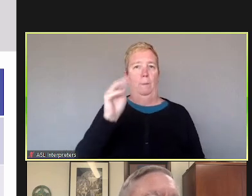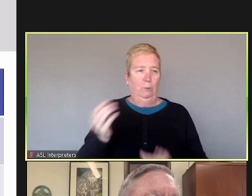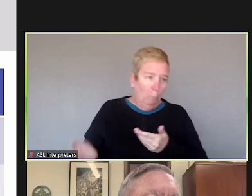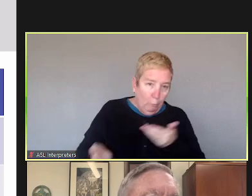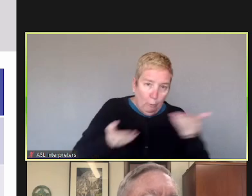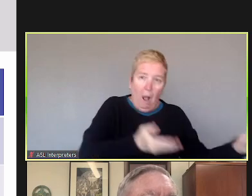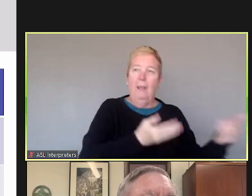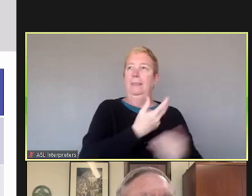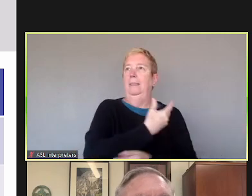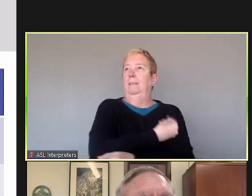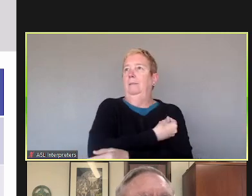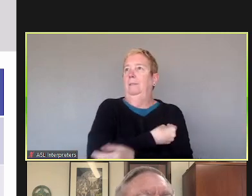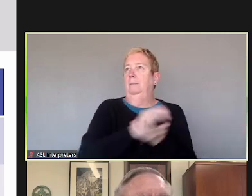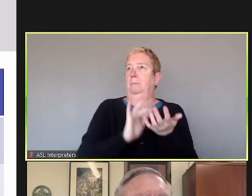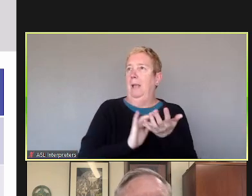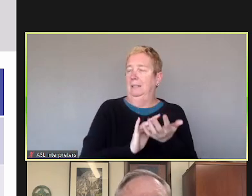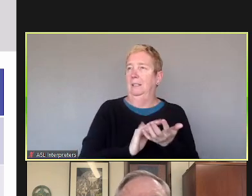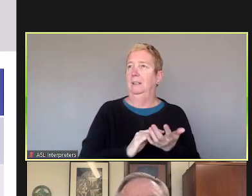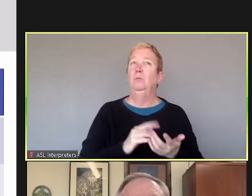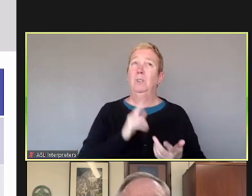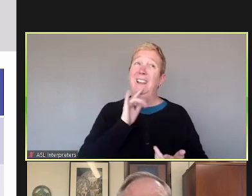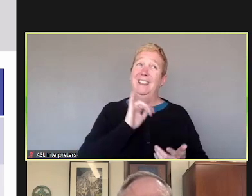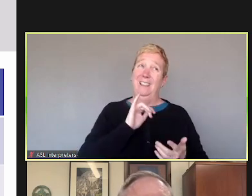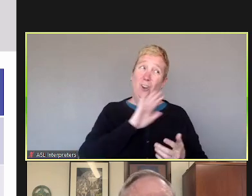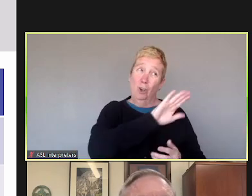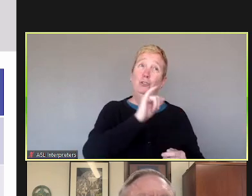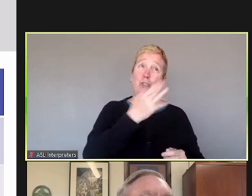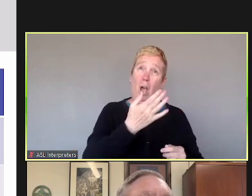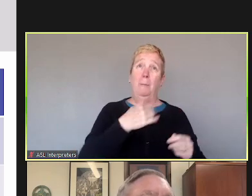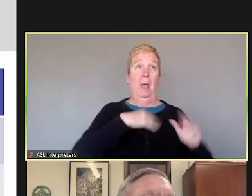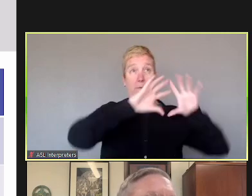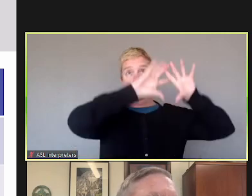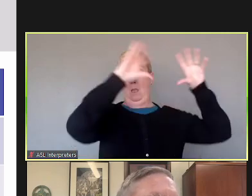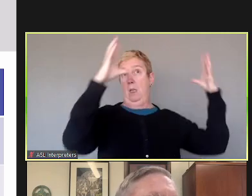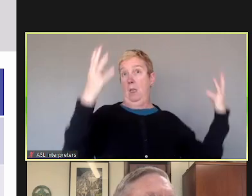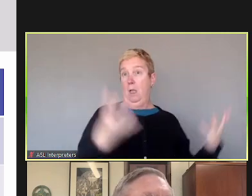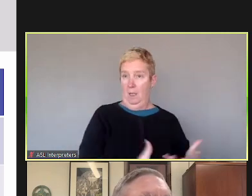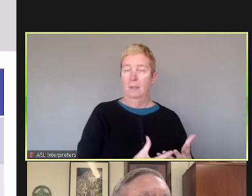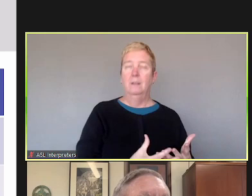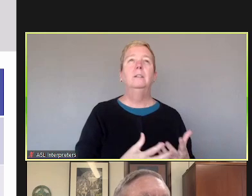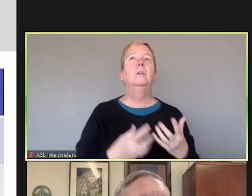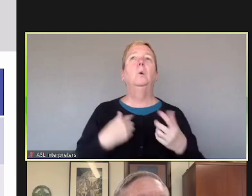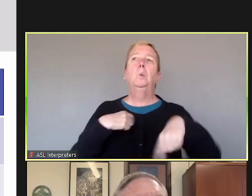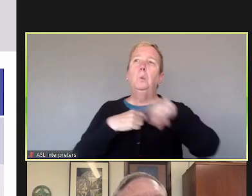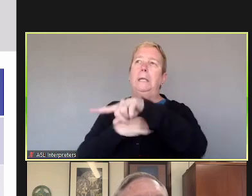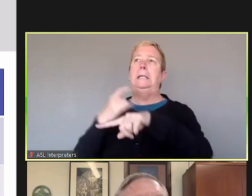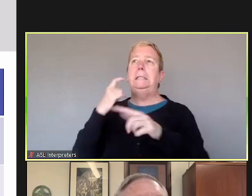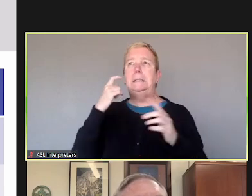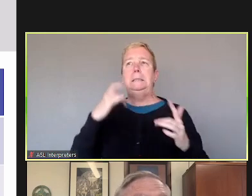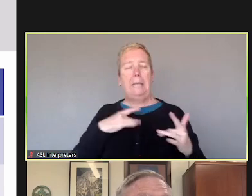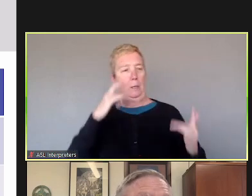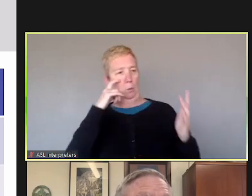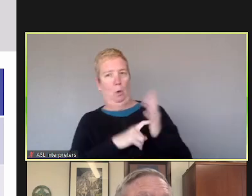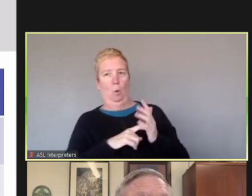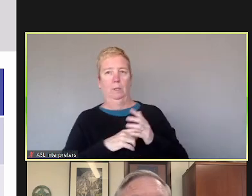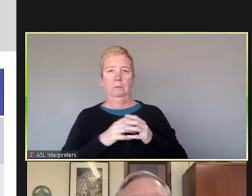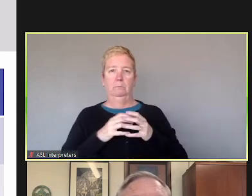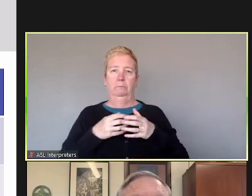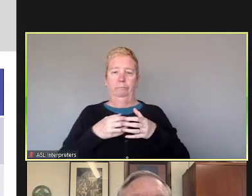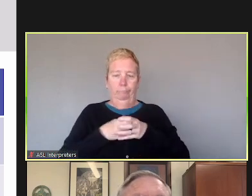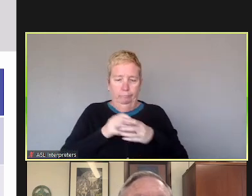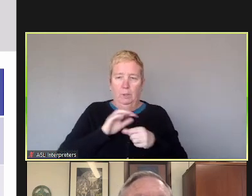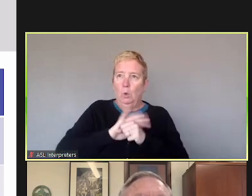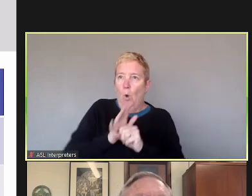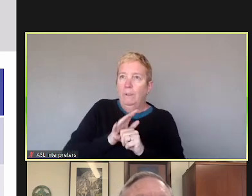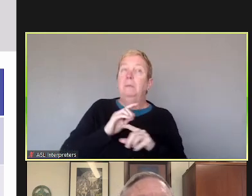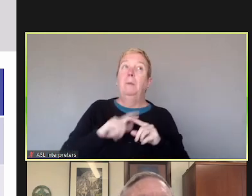one example of many things she does when we're all sleeping, and her team does while we're all sleeping, to